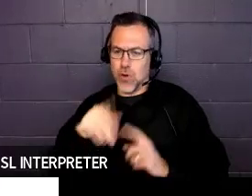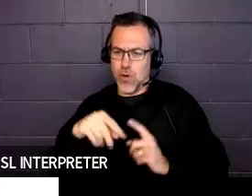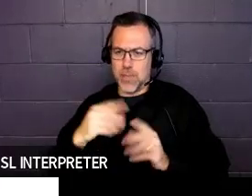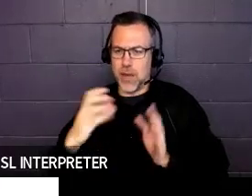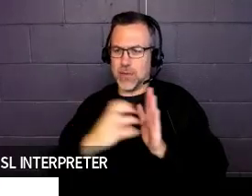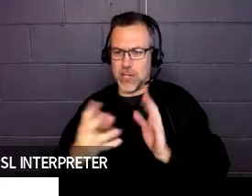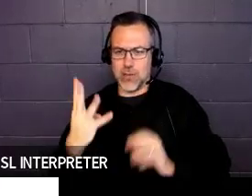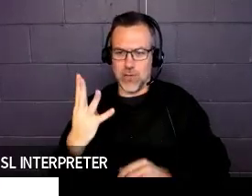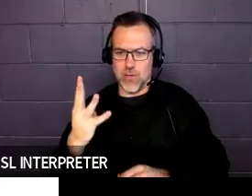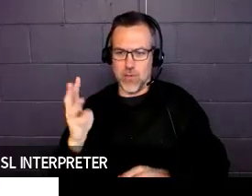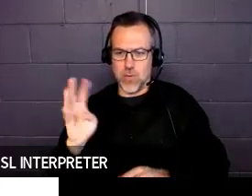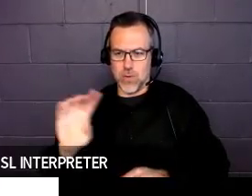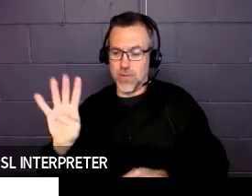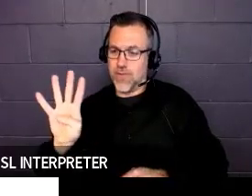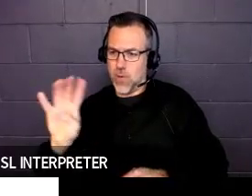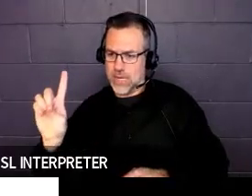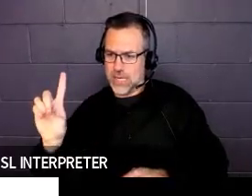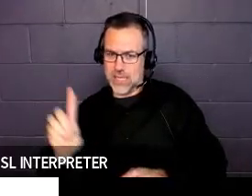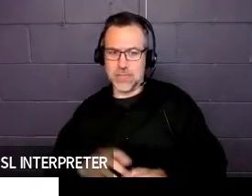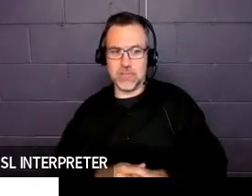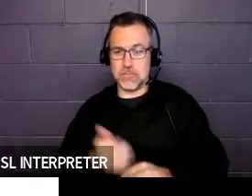you have any questions about that.